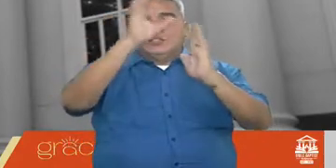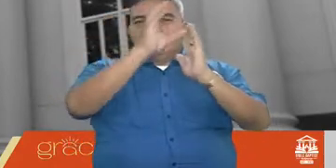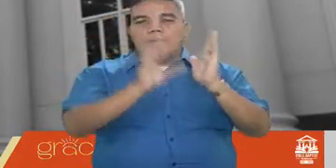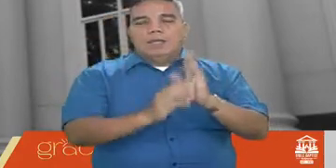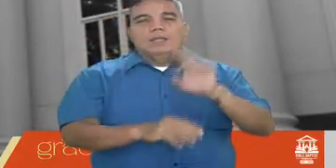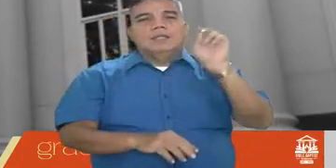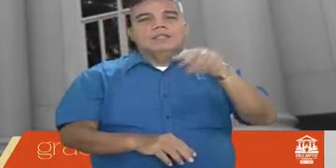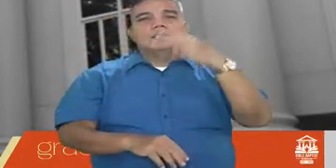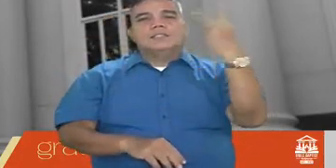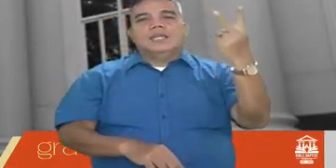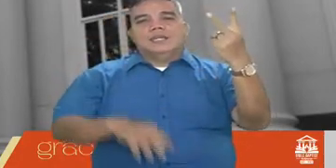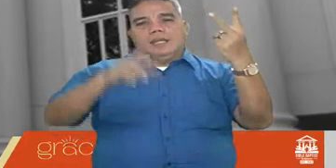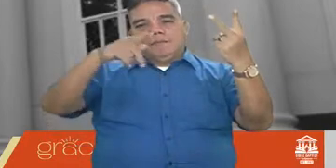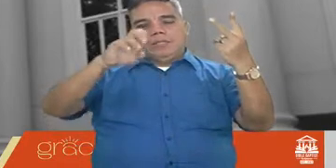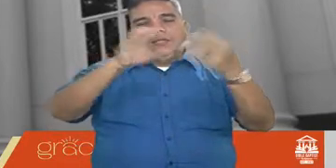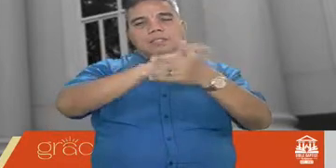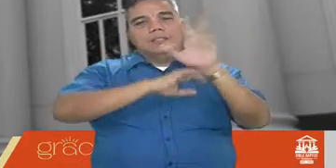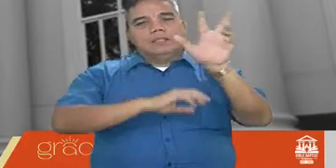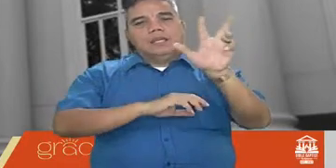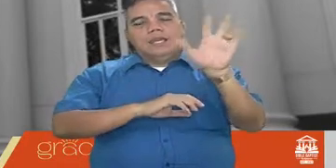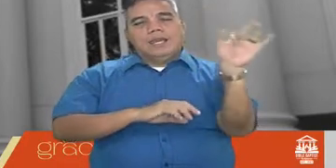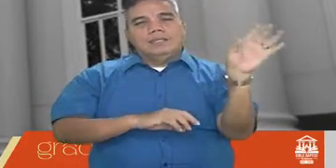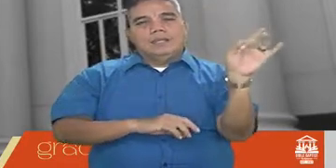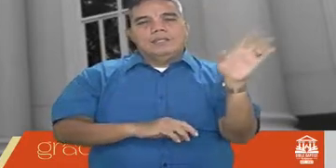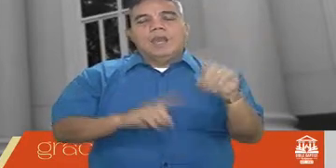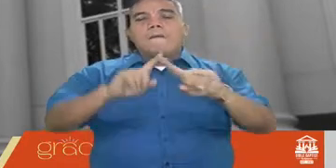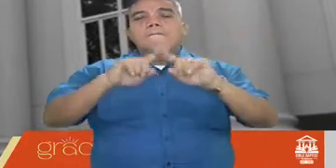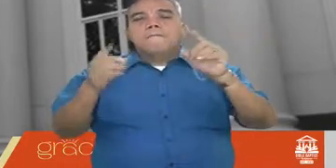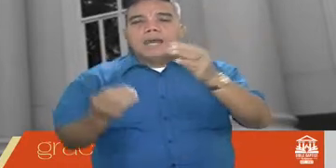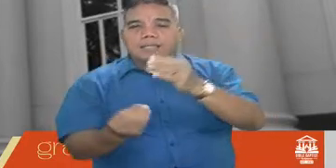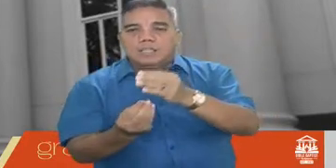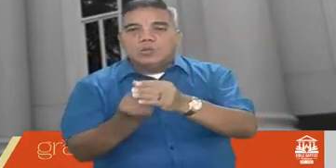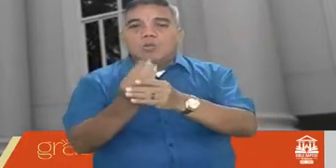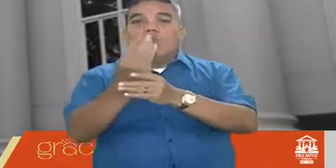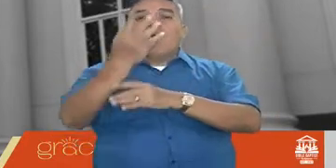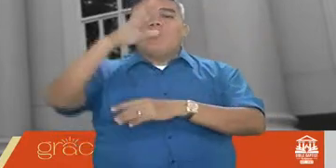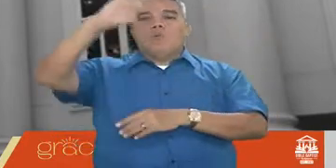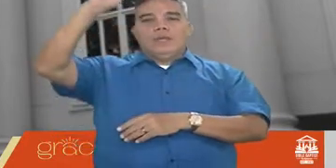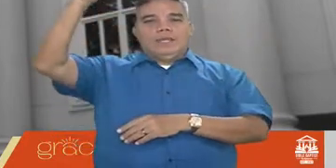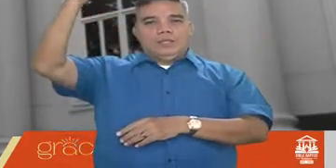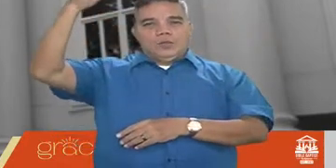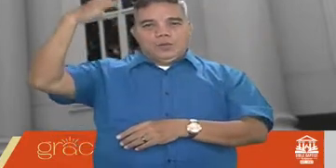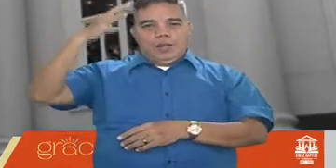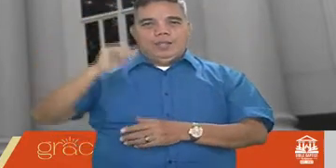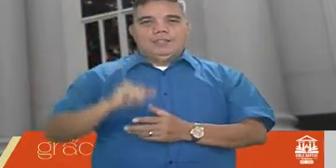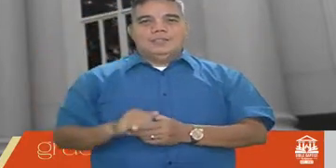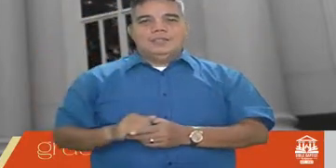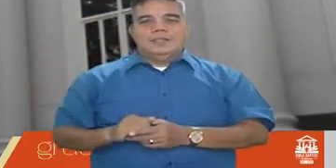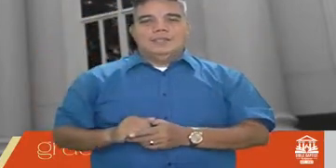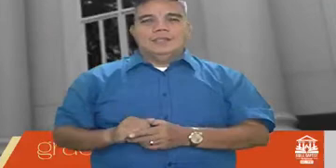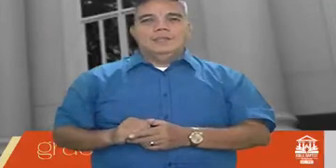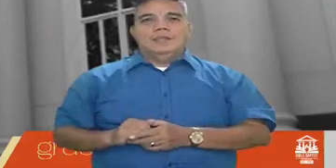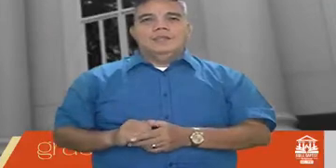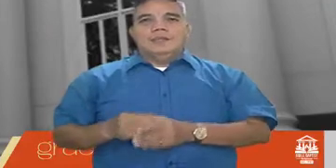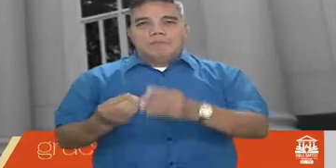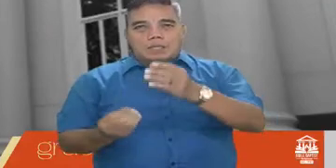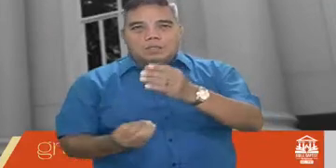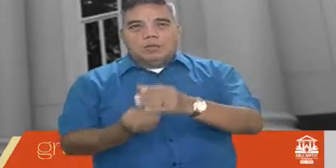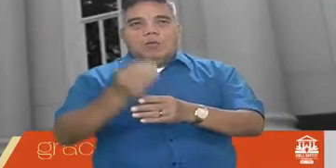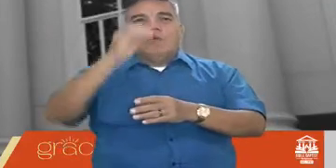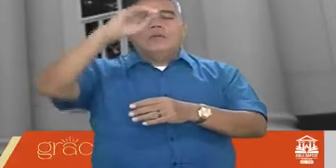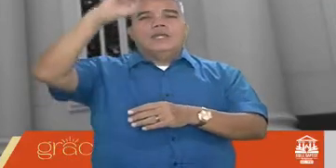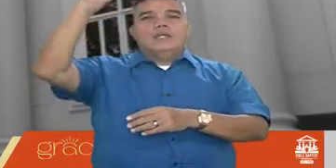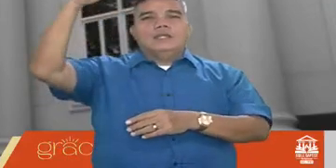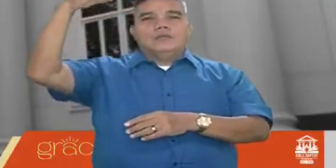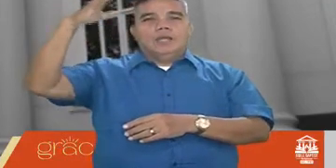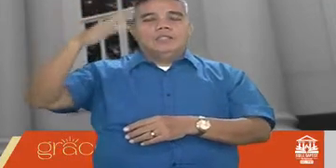scriptures. 2 Peter 3:18, nagingon, but grow in grace. There you are.